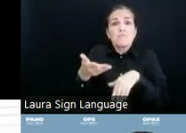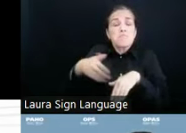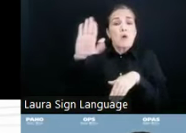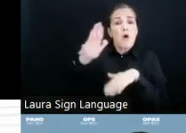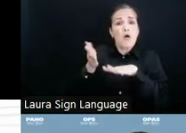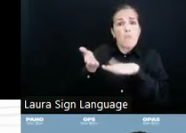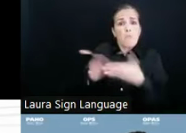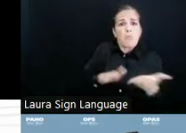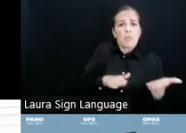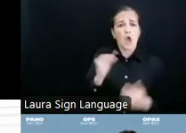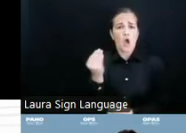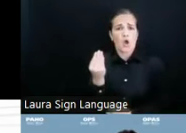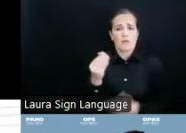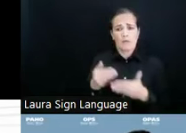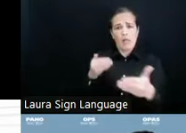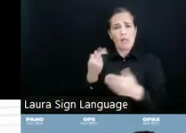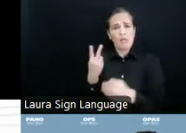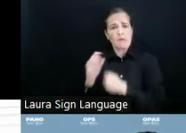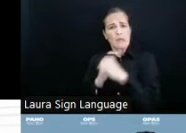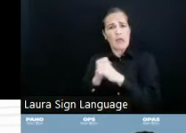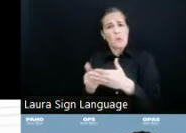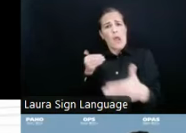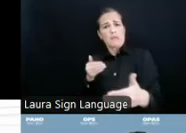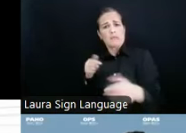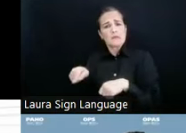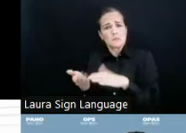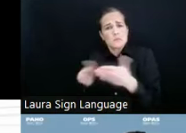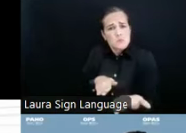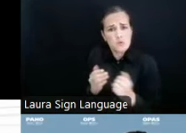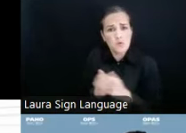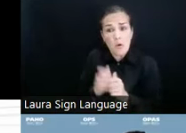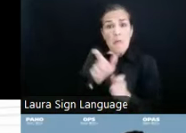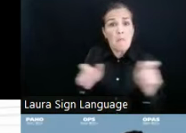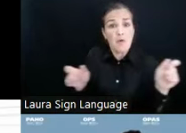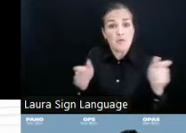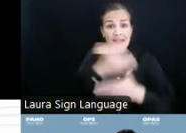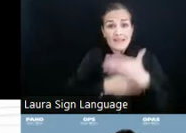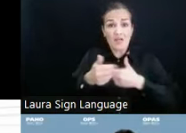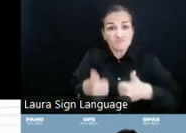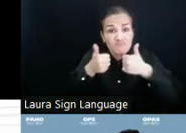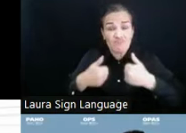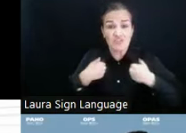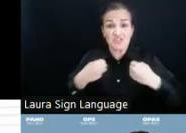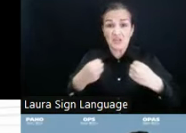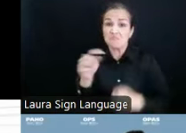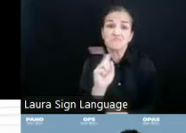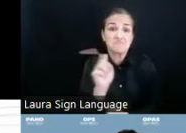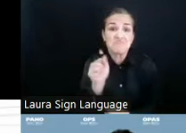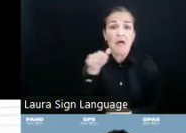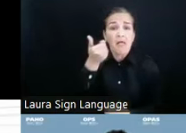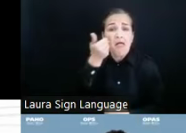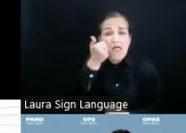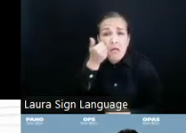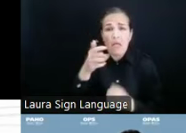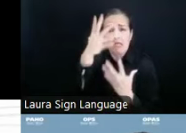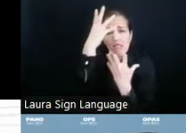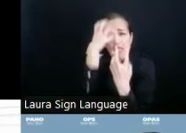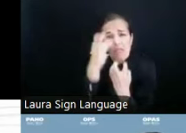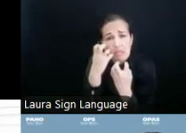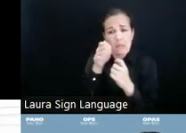die antes. like Las 20 personas con years discapacidad tienen earlier. peor salud y, People por with ejemplo, tienen el disabilities doble de have riesgo de sufrir worse depresión,